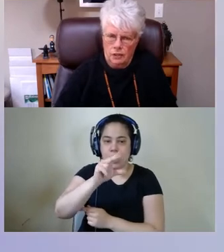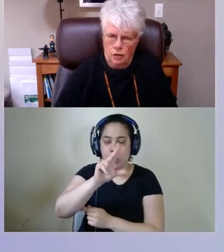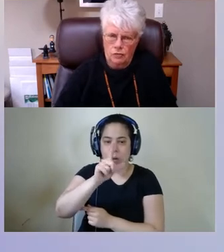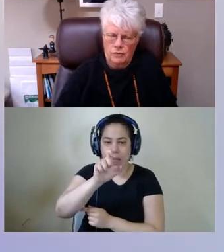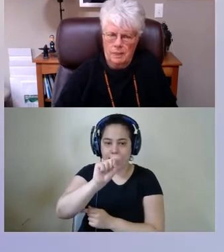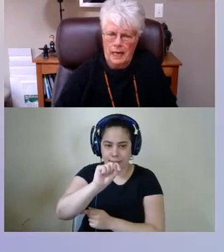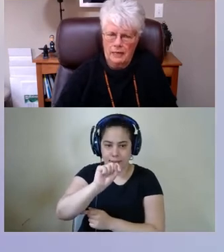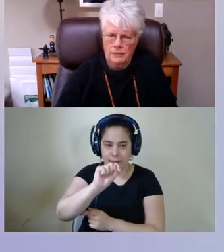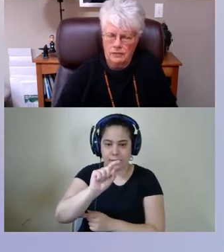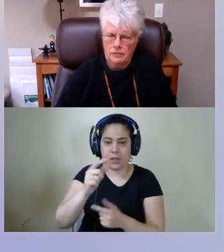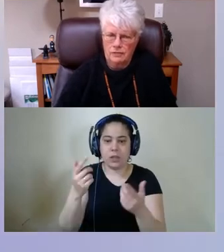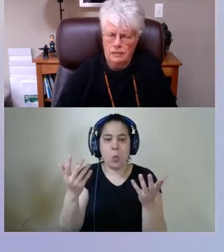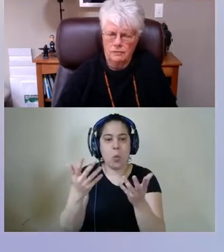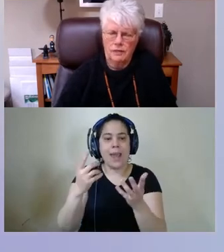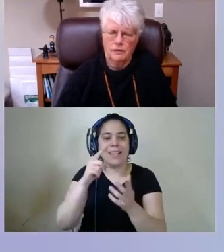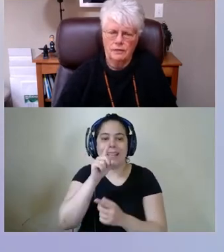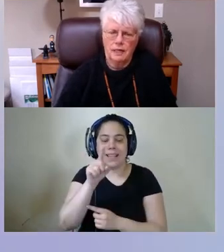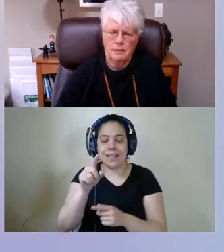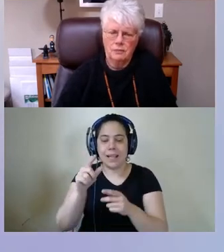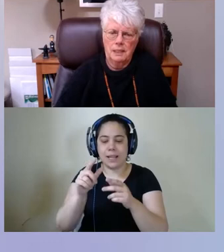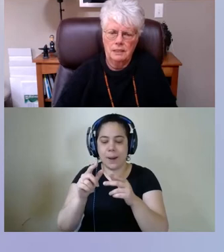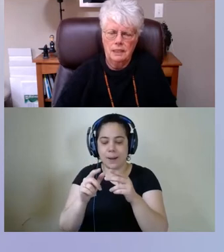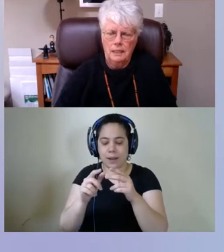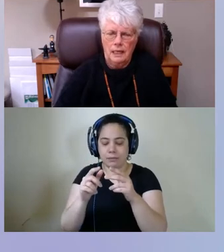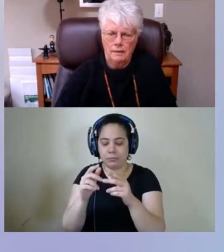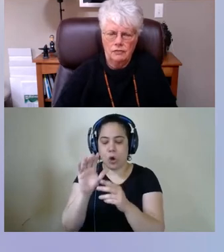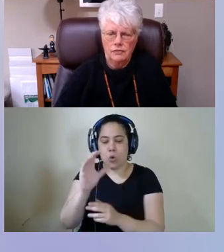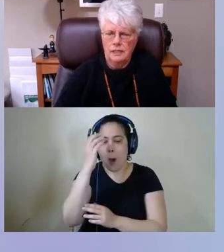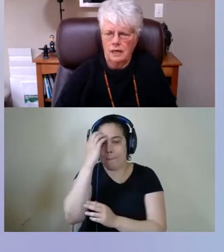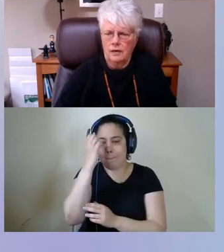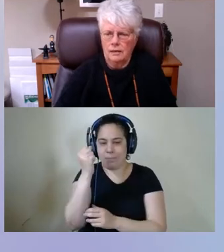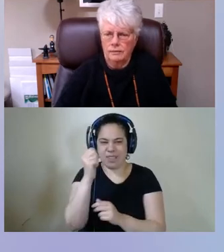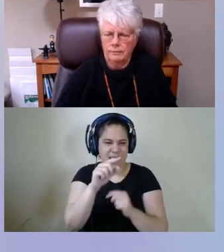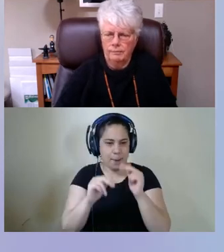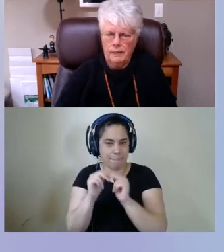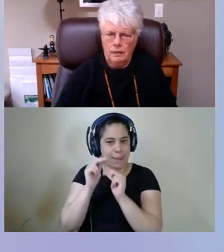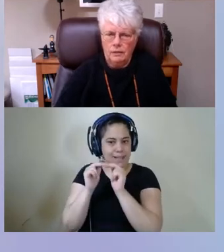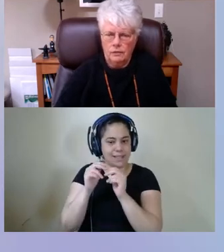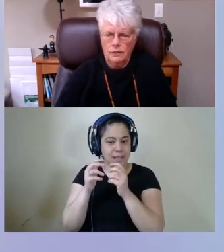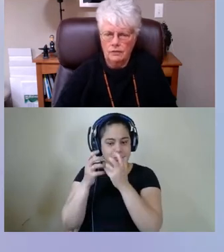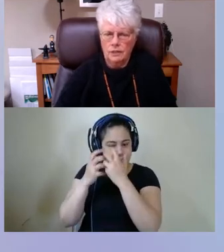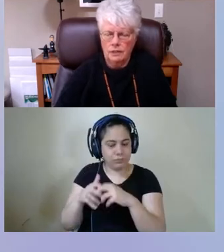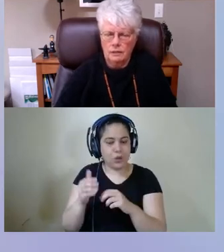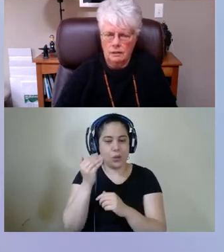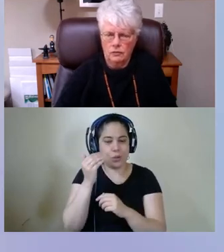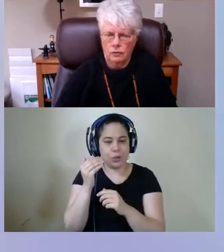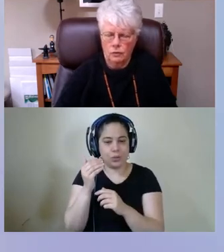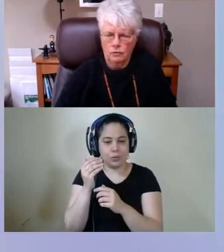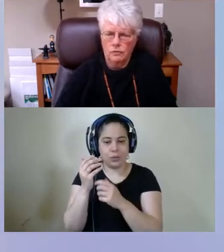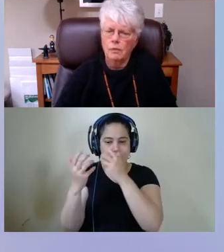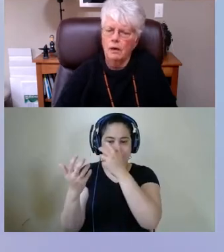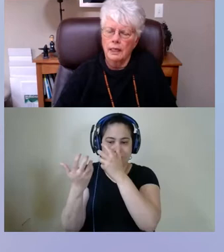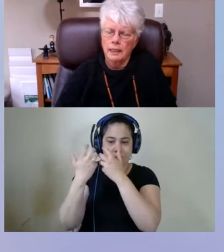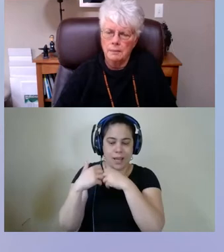that encodes the past, this is the sense of self and time and space, and this is the narrative. So this is in